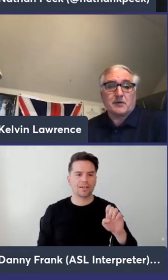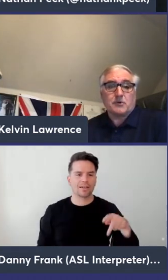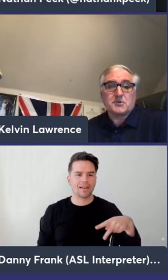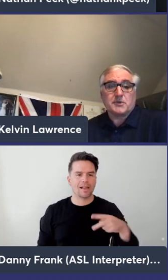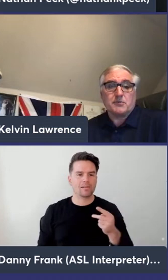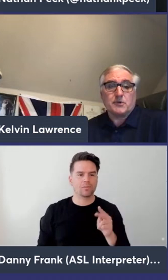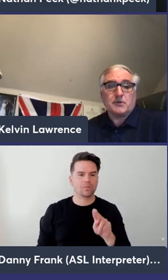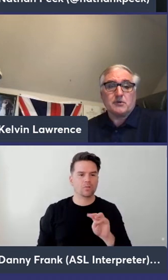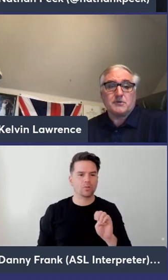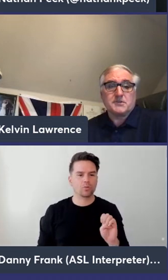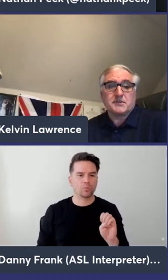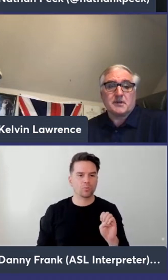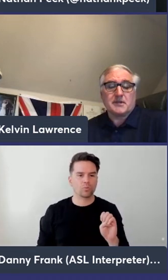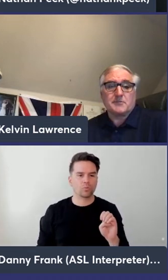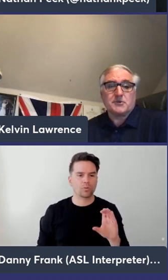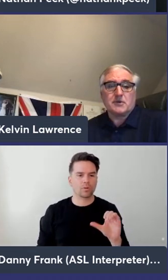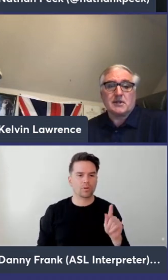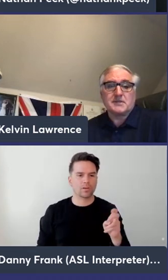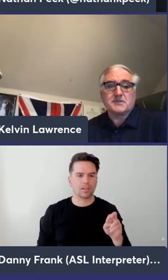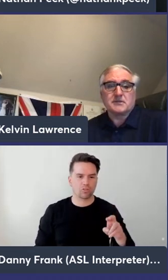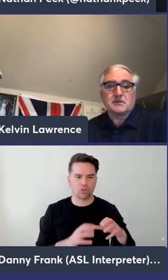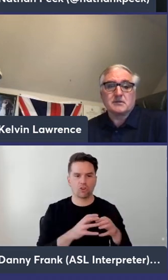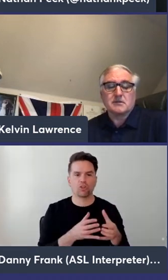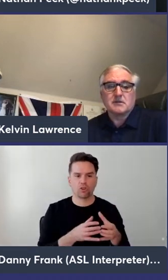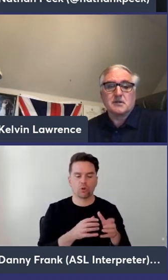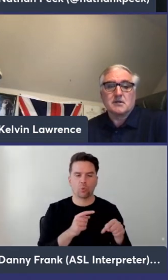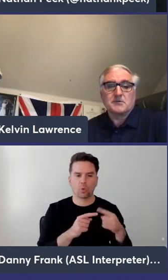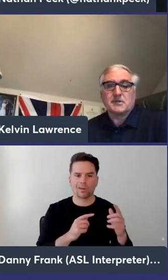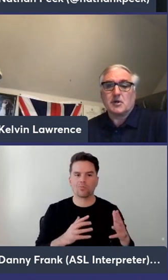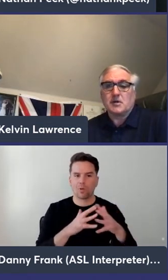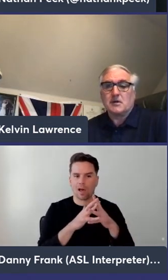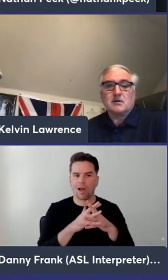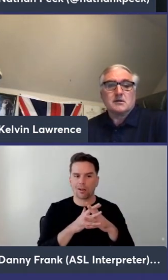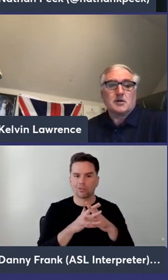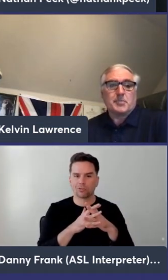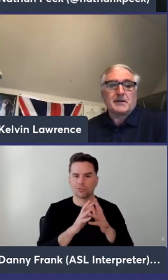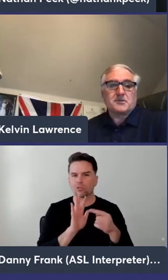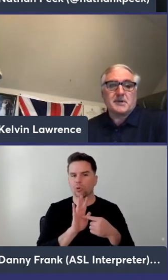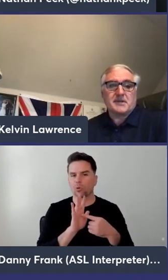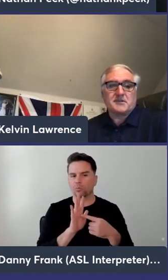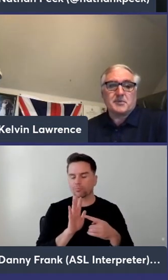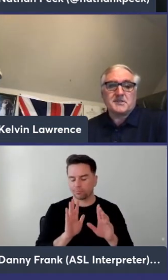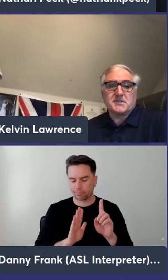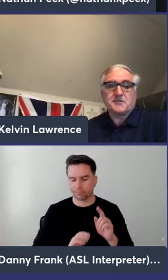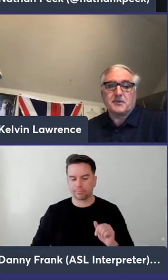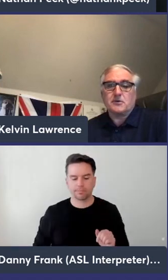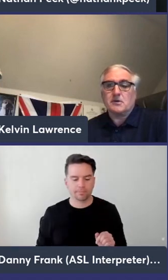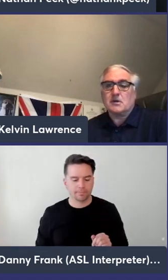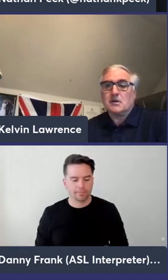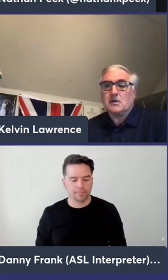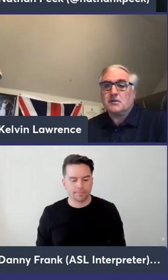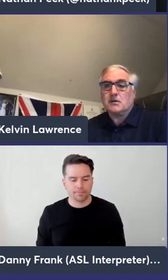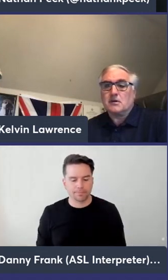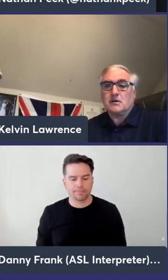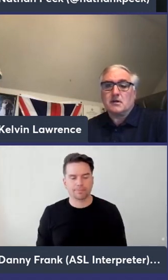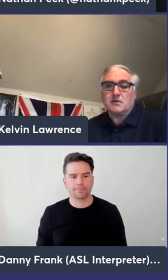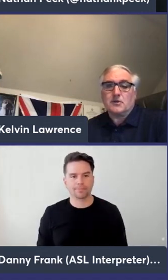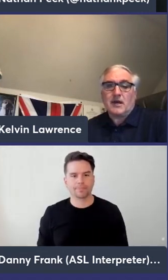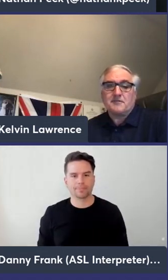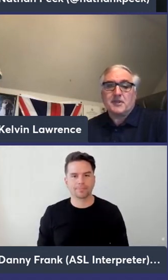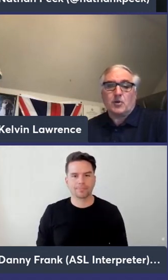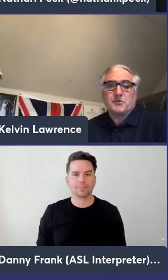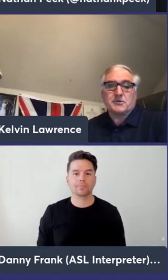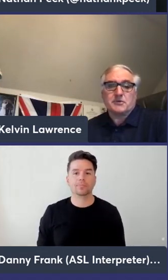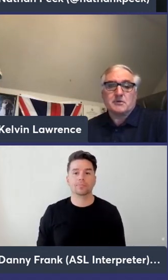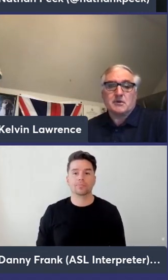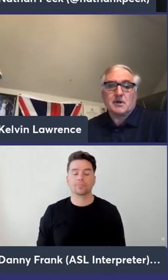how that works, when you launch a Neptune cluster, it's going to go back to my databases view. You